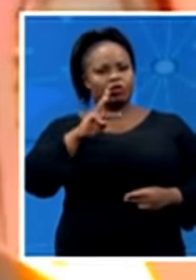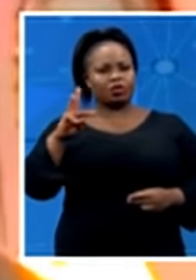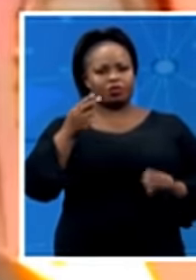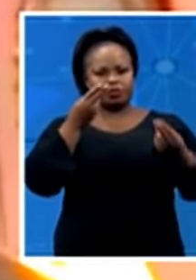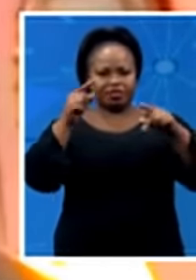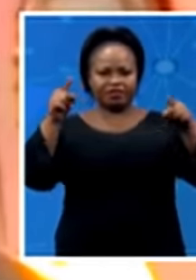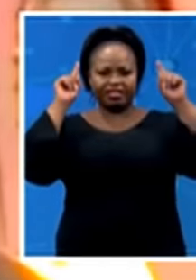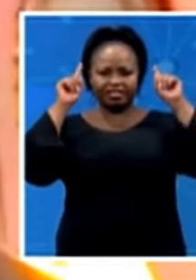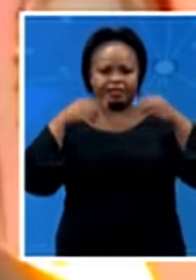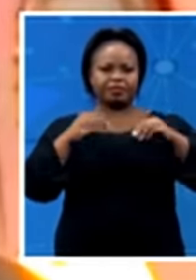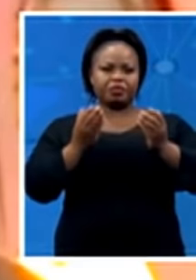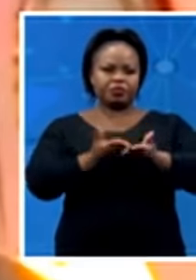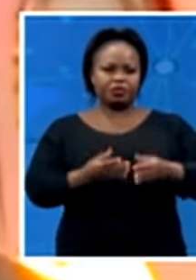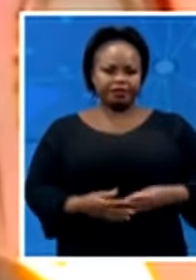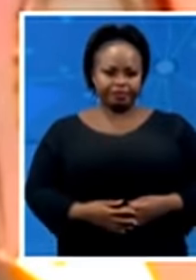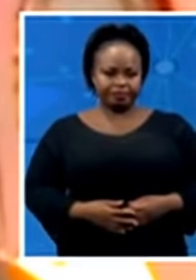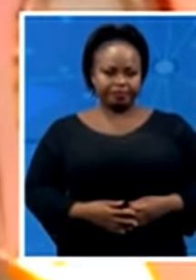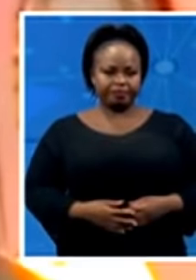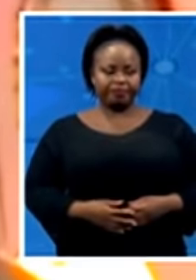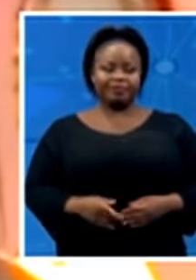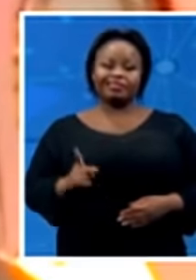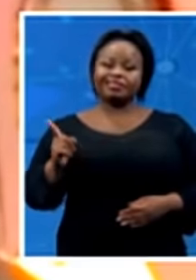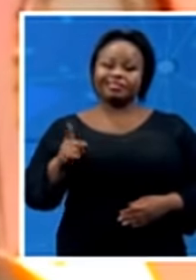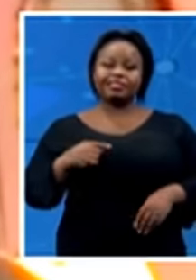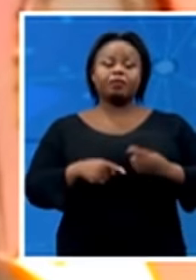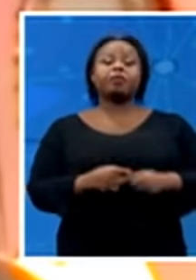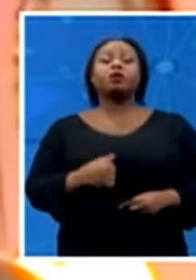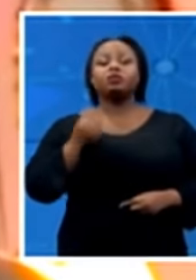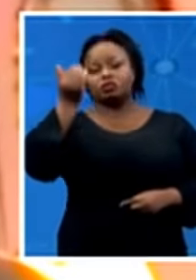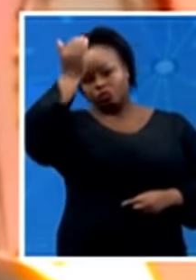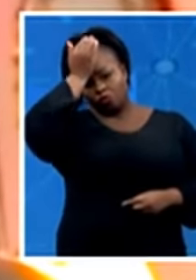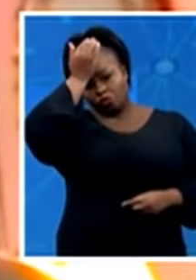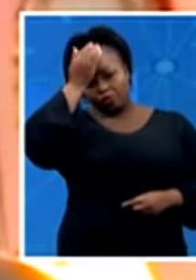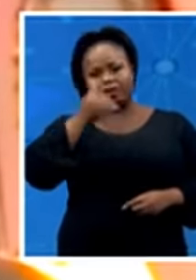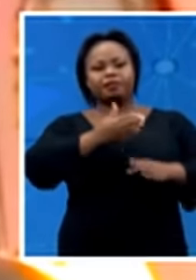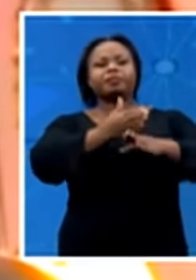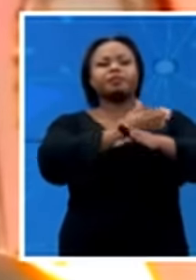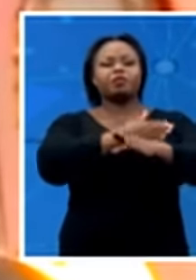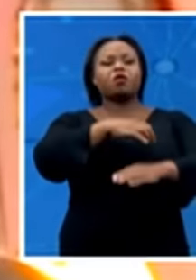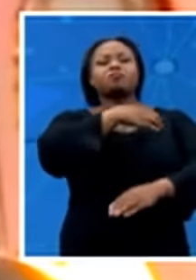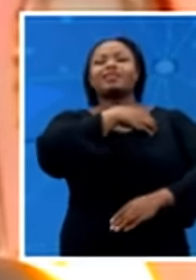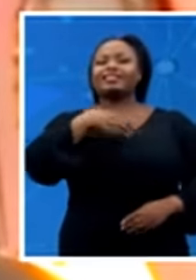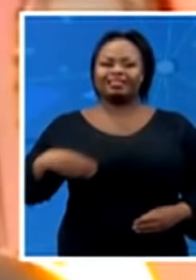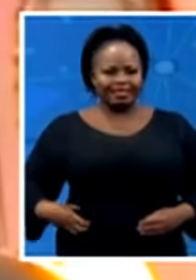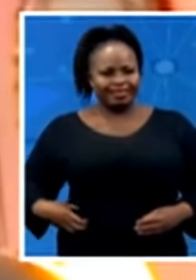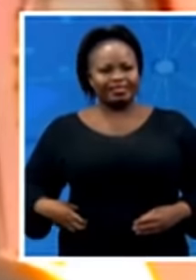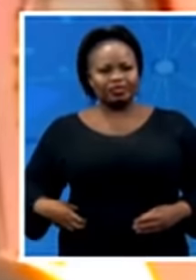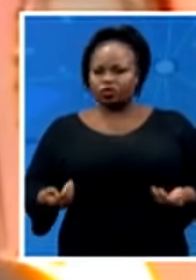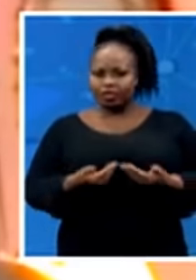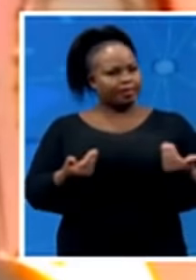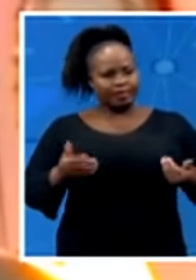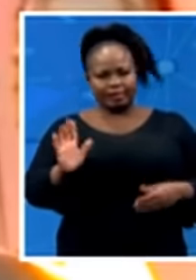is about Jacob Zuma, the former president. You can't separate the two from one another. It is a head